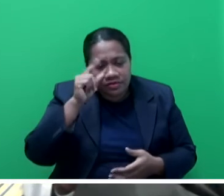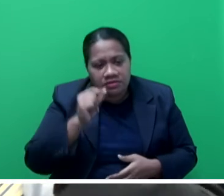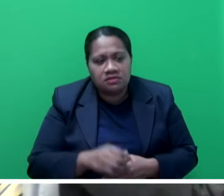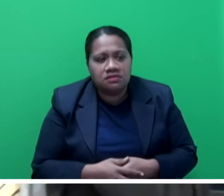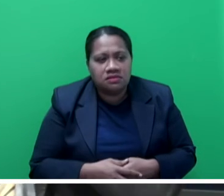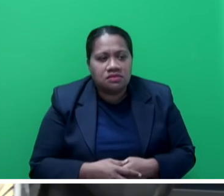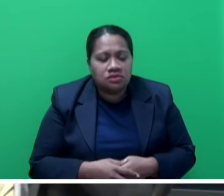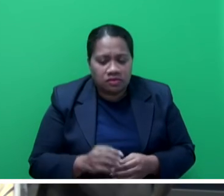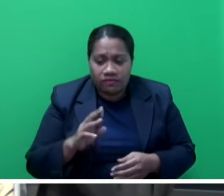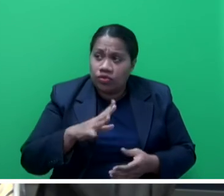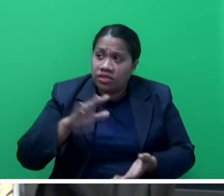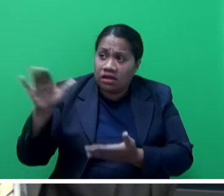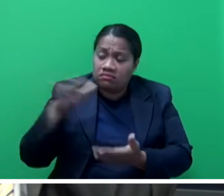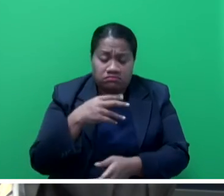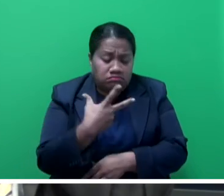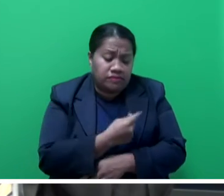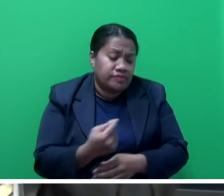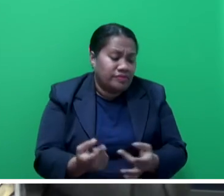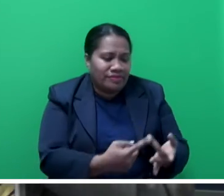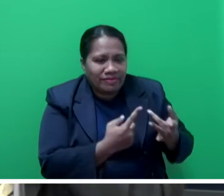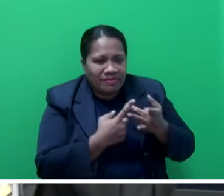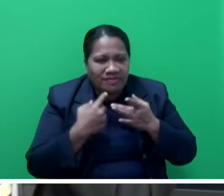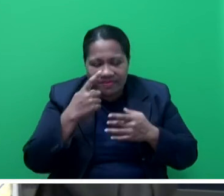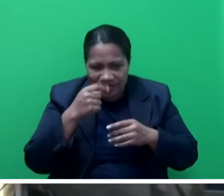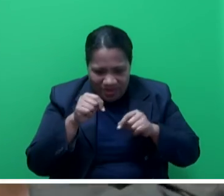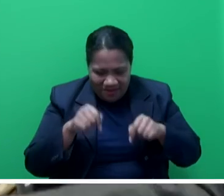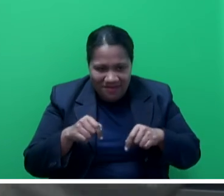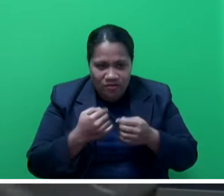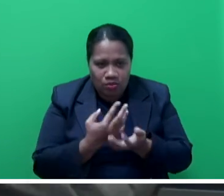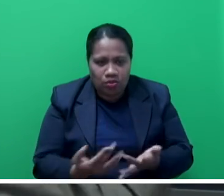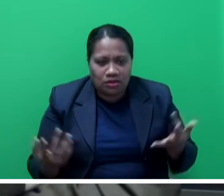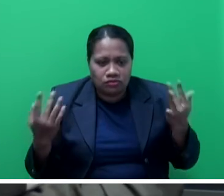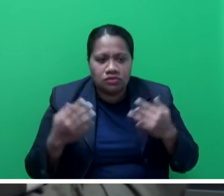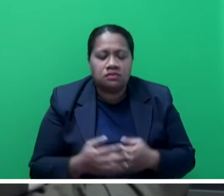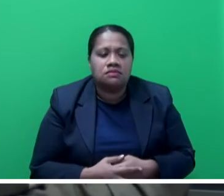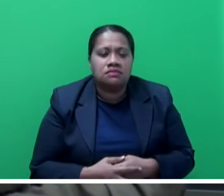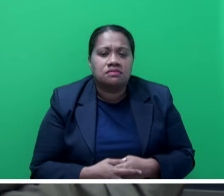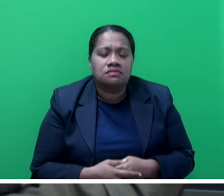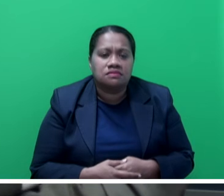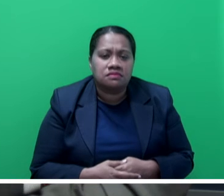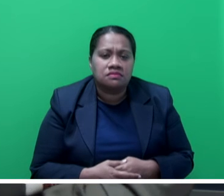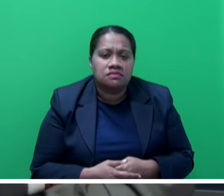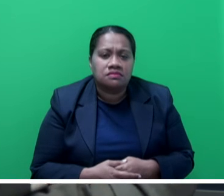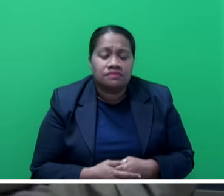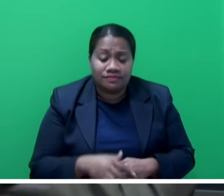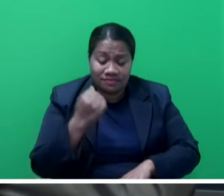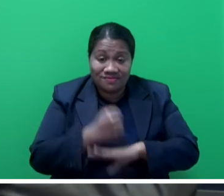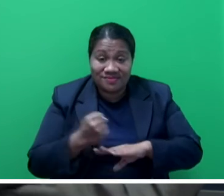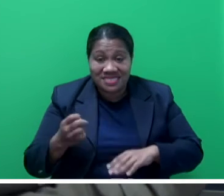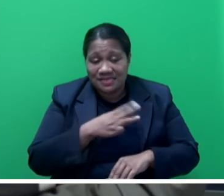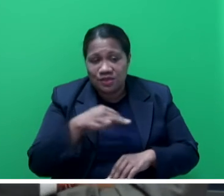of the population, and also in places where Fiji will actually acquire using its own appropriation. The government and the ministry